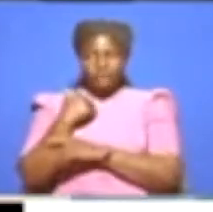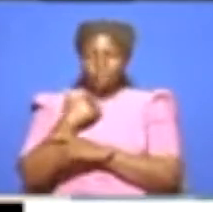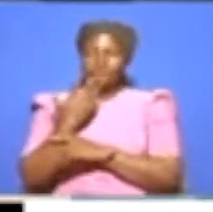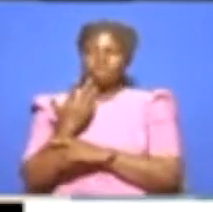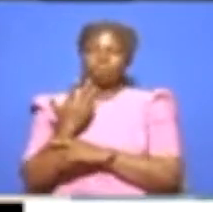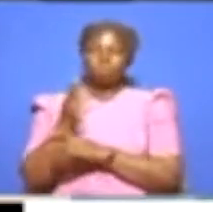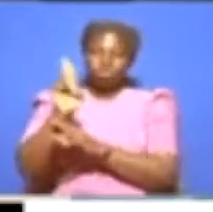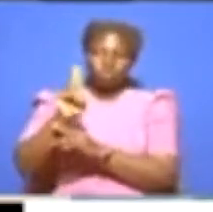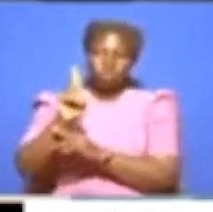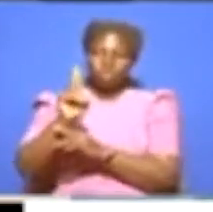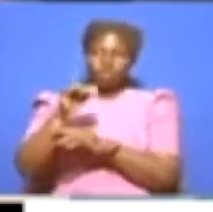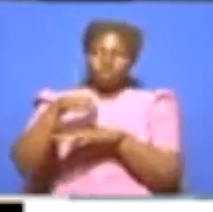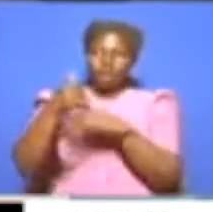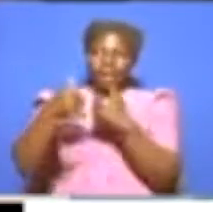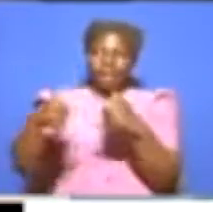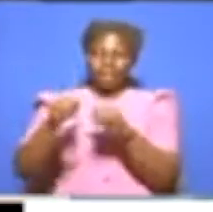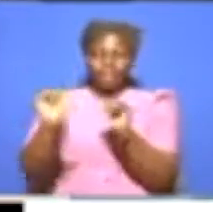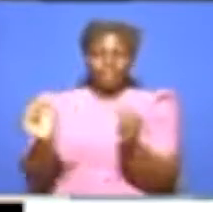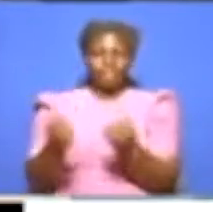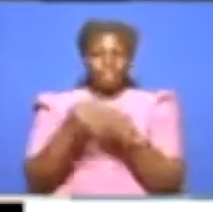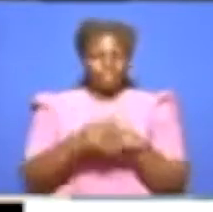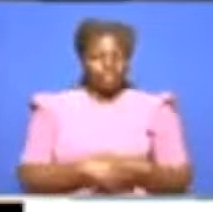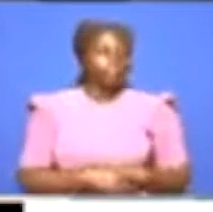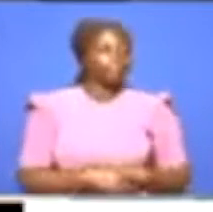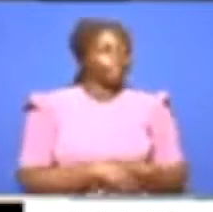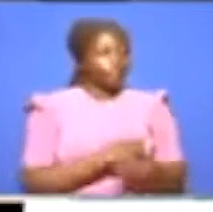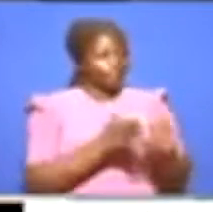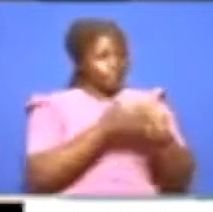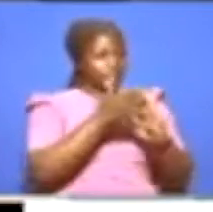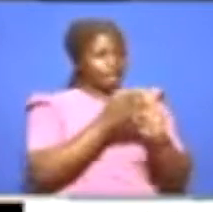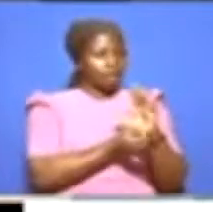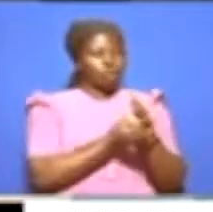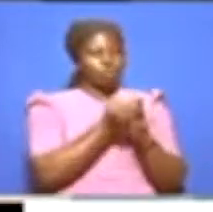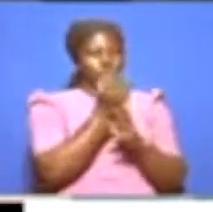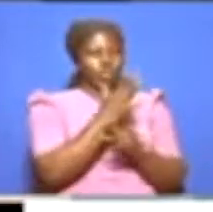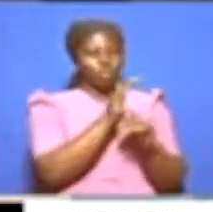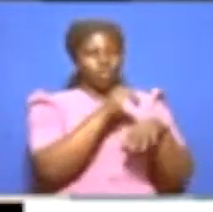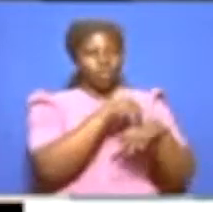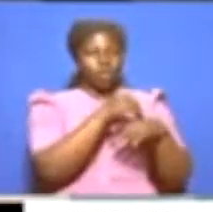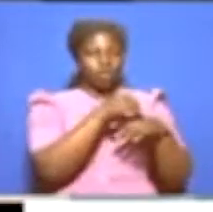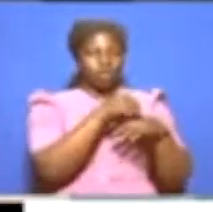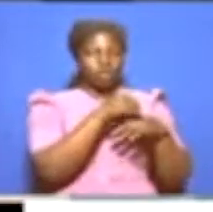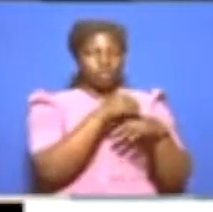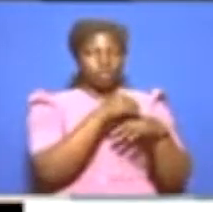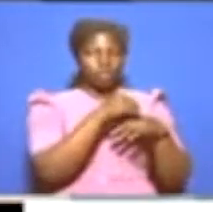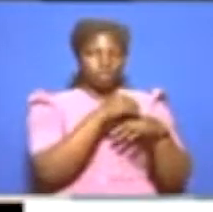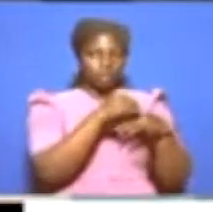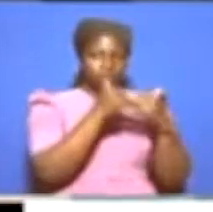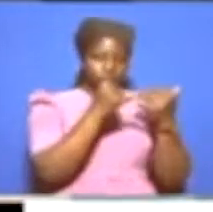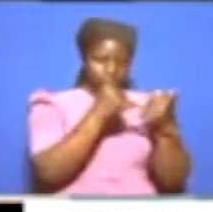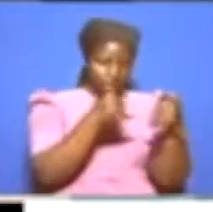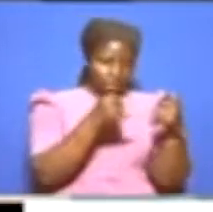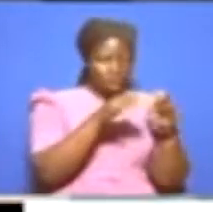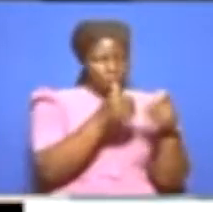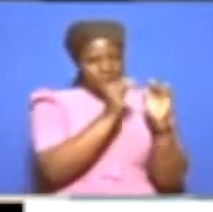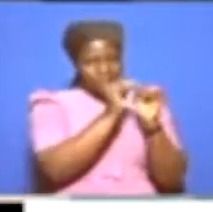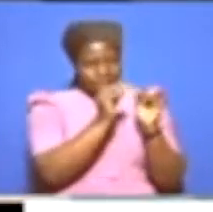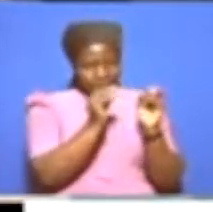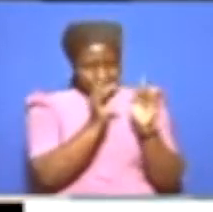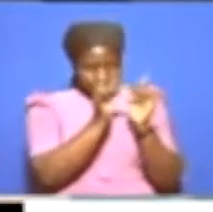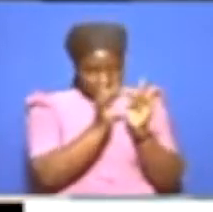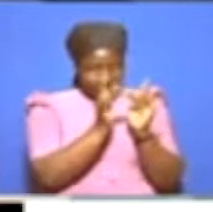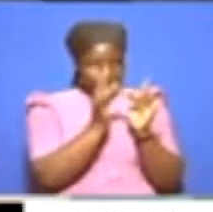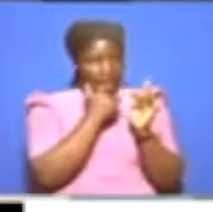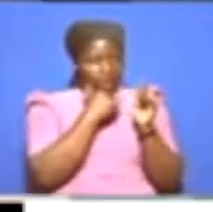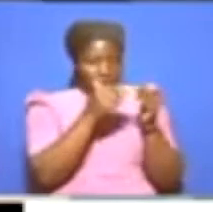rapid growth of internet use has opened a world of possibilities, including educational opportunities